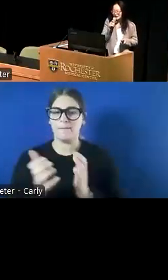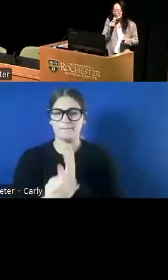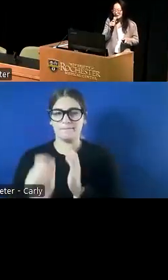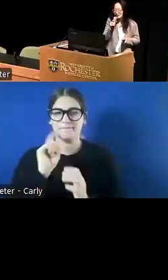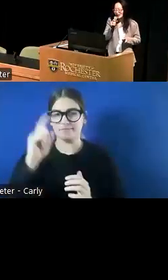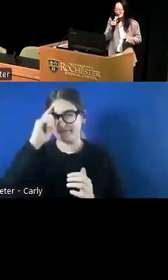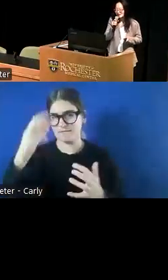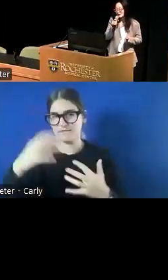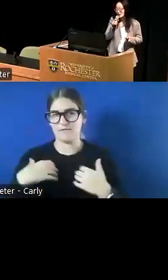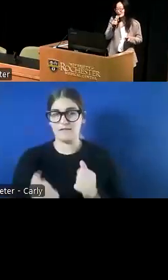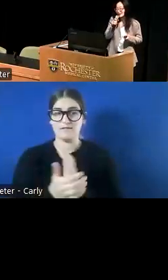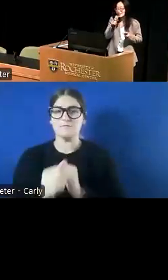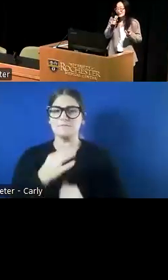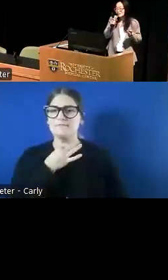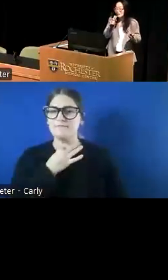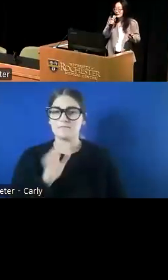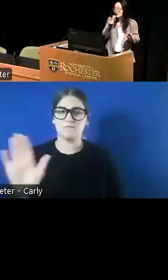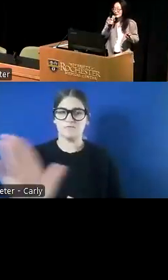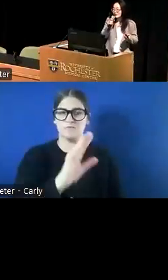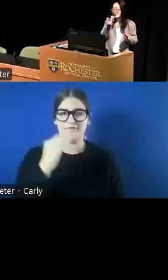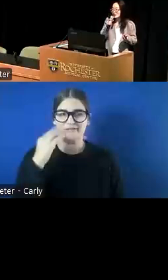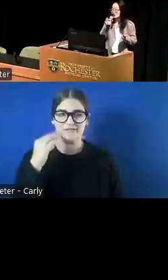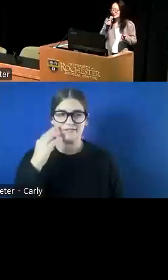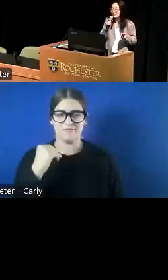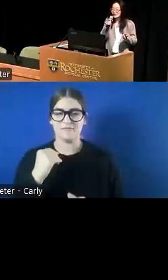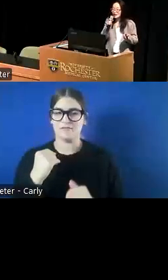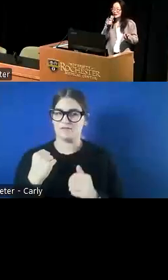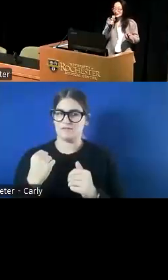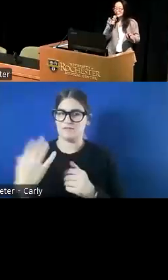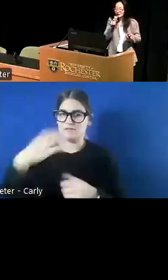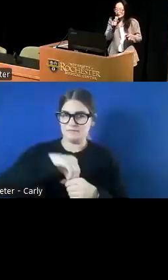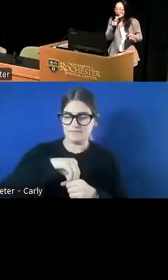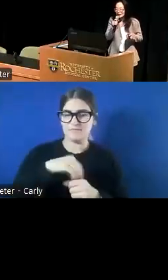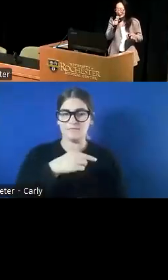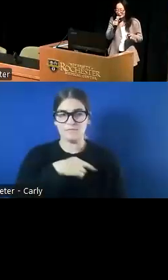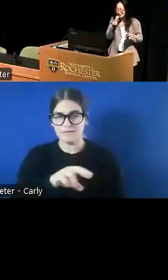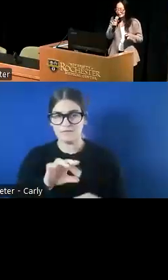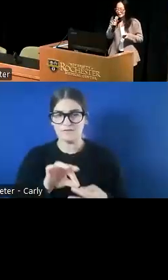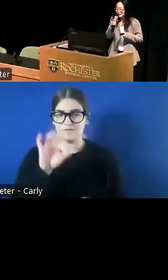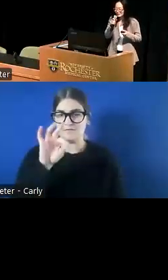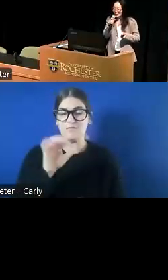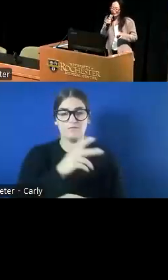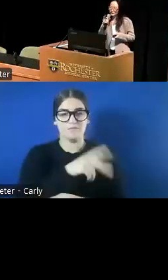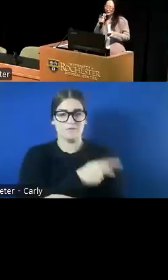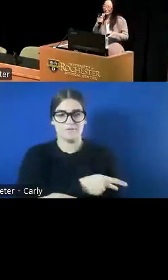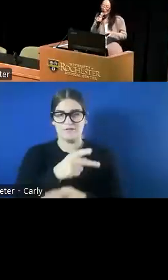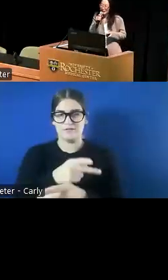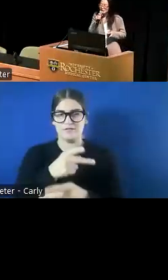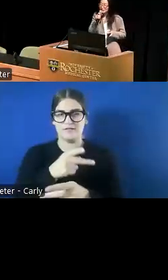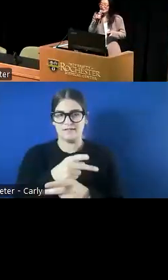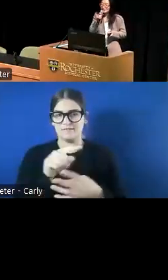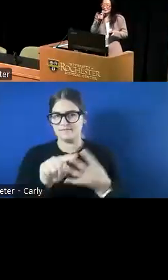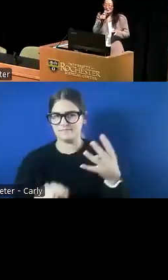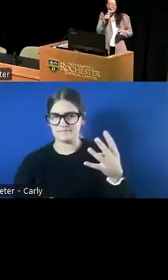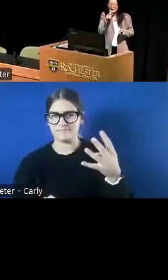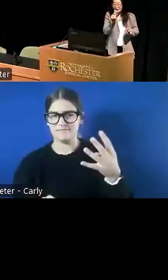integrate religion and spirituality, at least the preference of religion and spirituality among your patients when it comes to caring for them? So